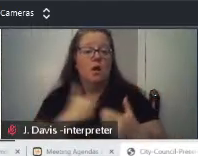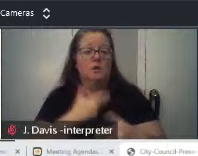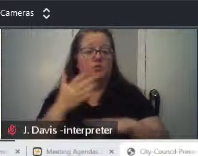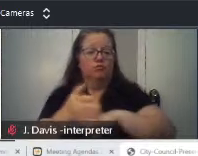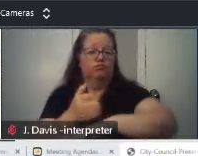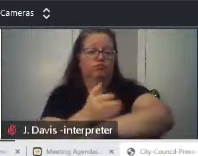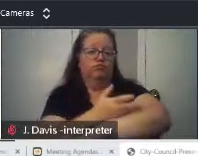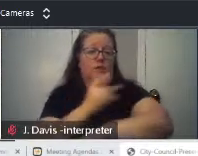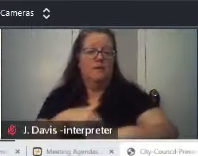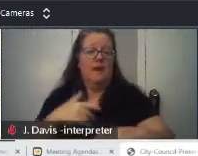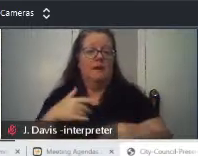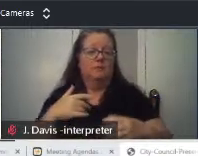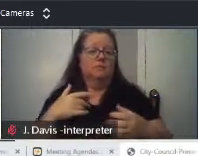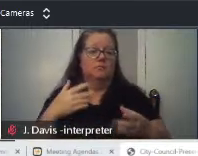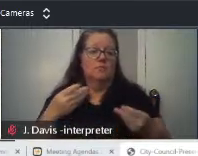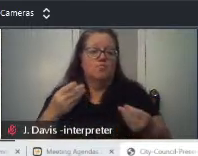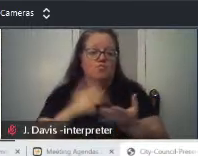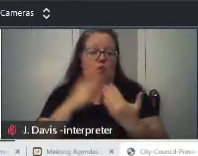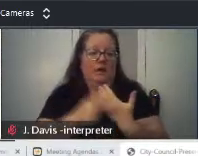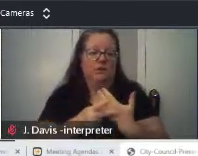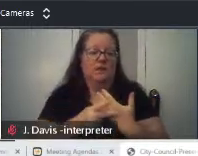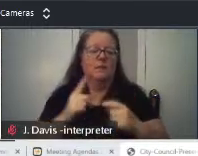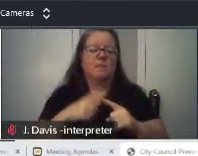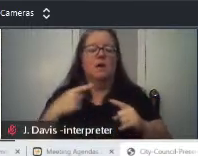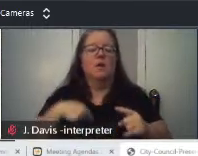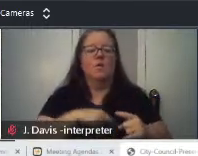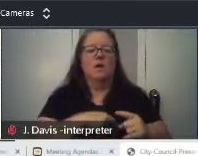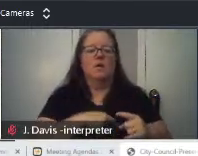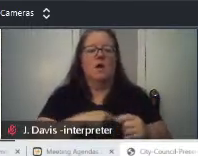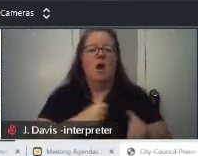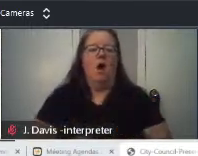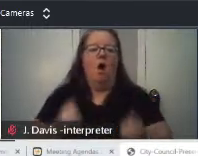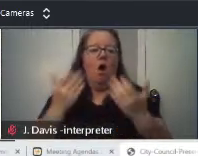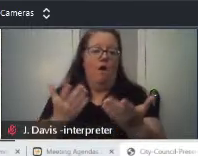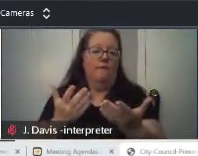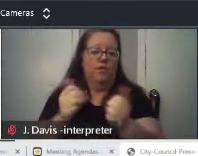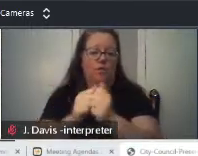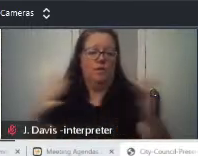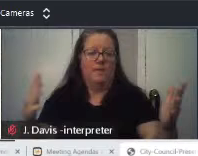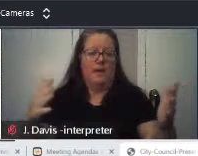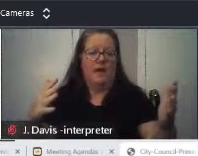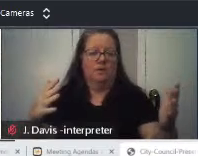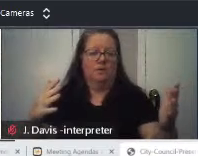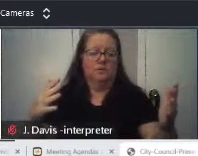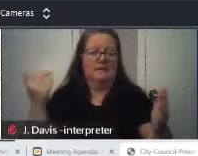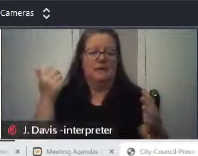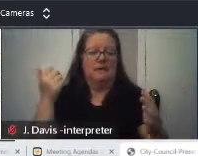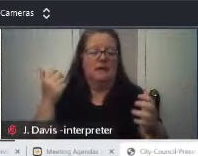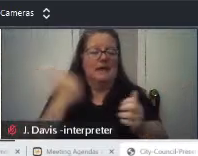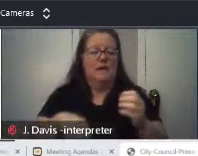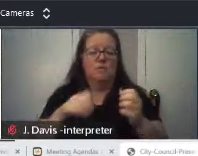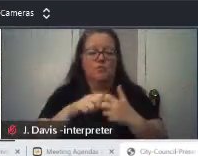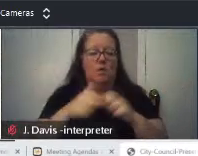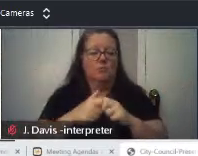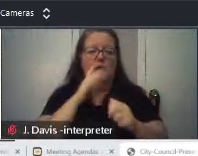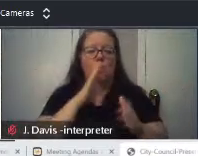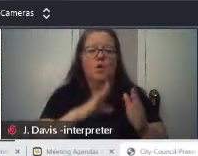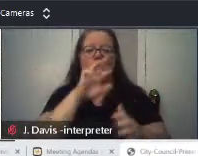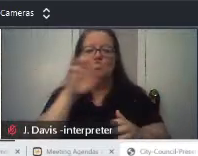and this is essentially an offer without conditions. They're going to accept the property, demolish it, and redevelop it, which